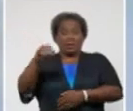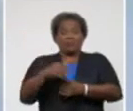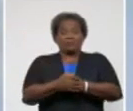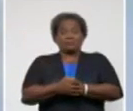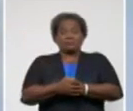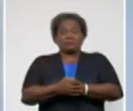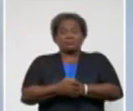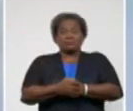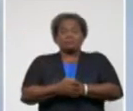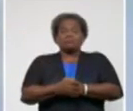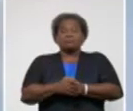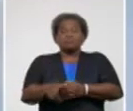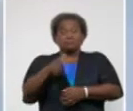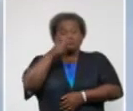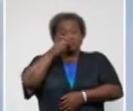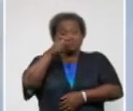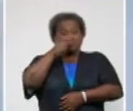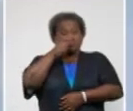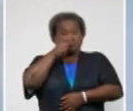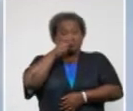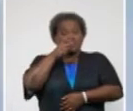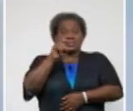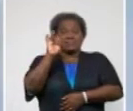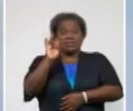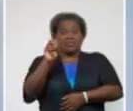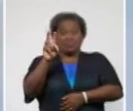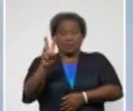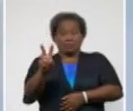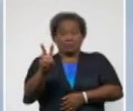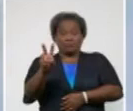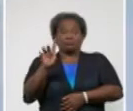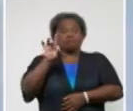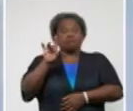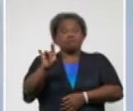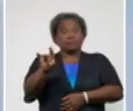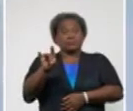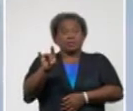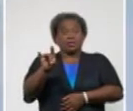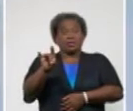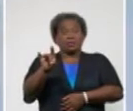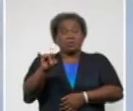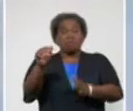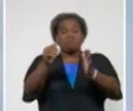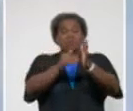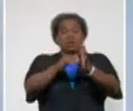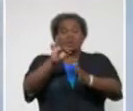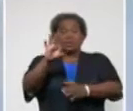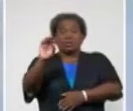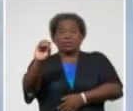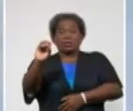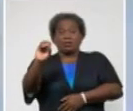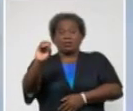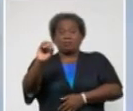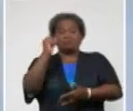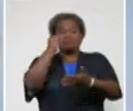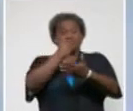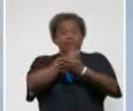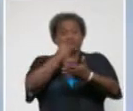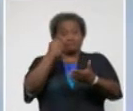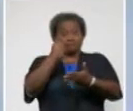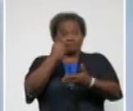1,796 people are hospitalized in Cuba. 72 are under observation. There